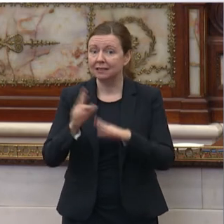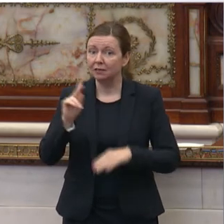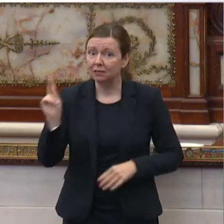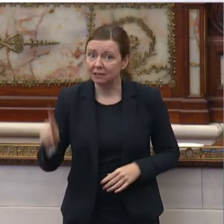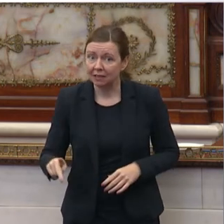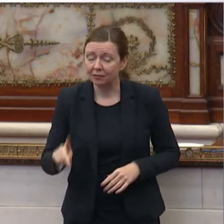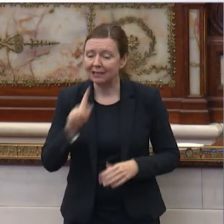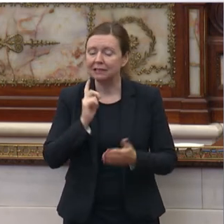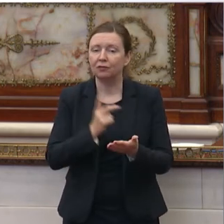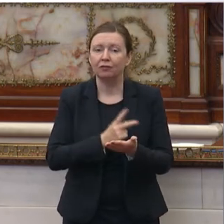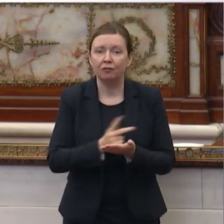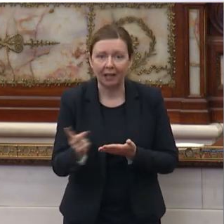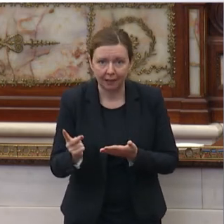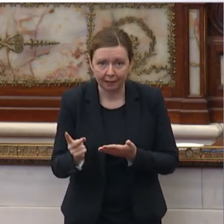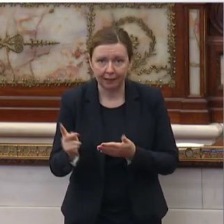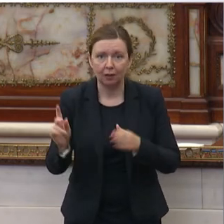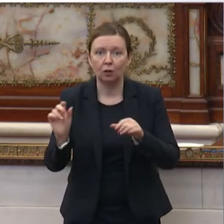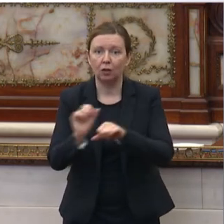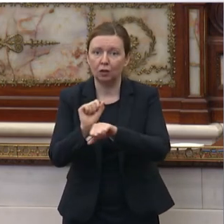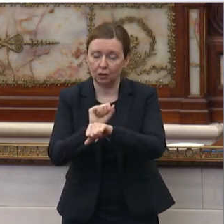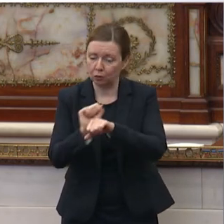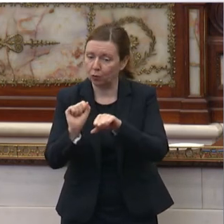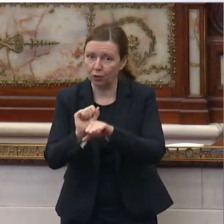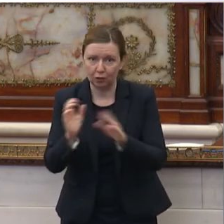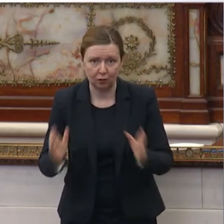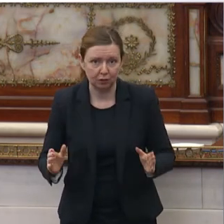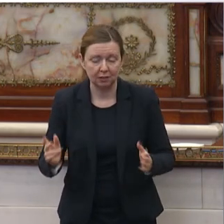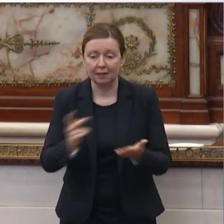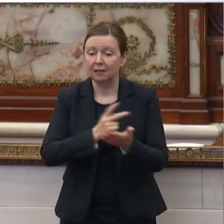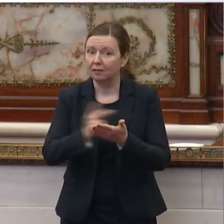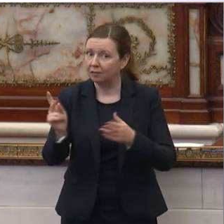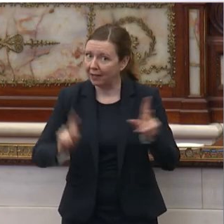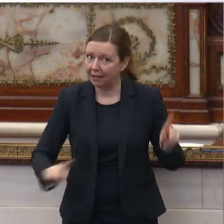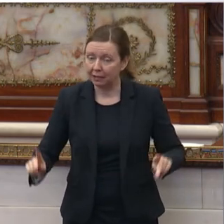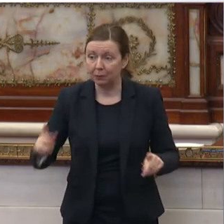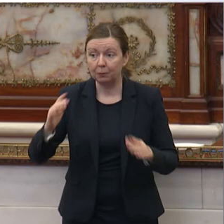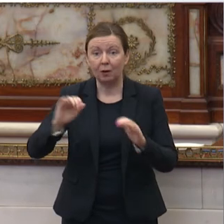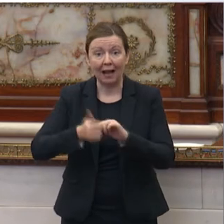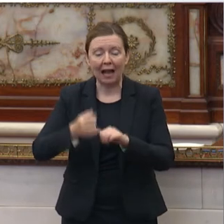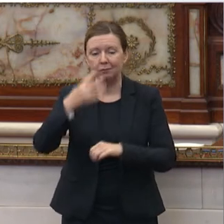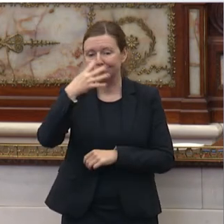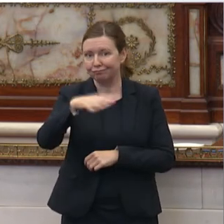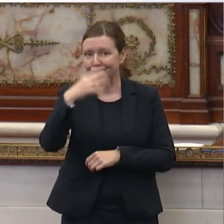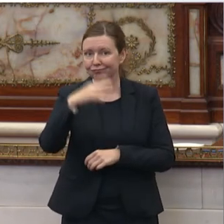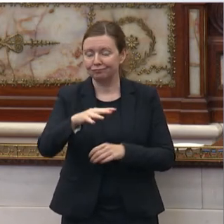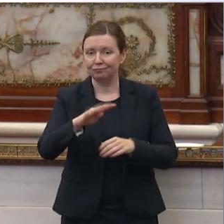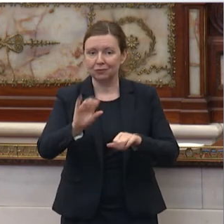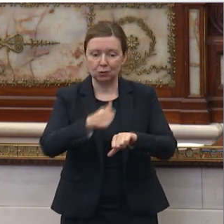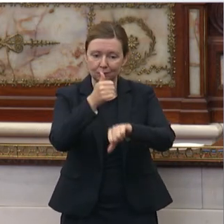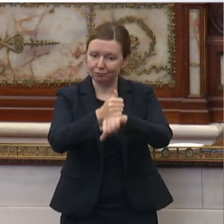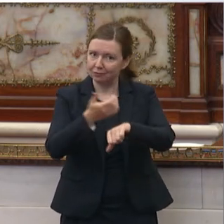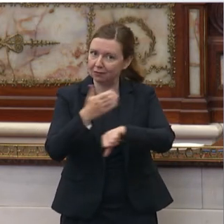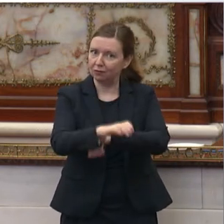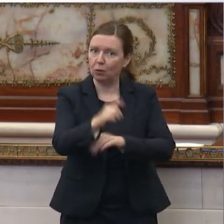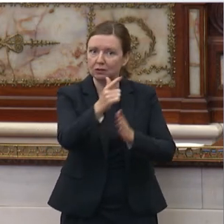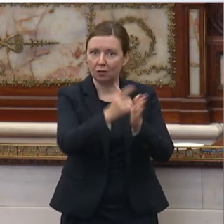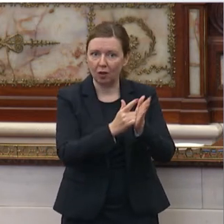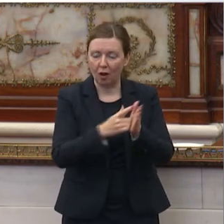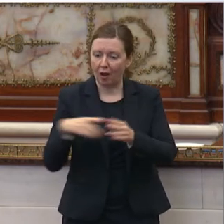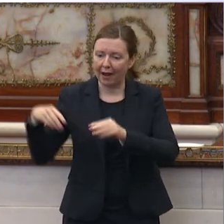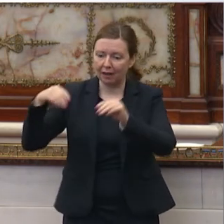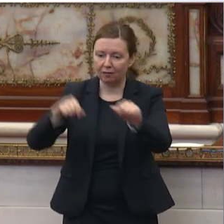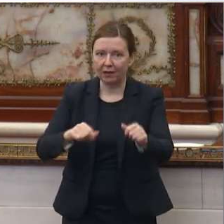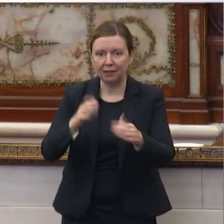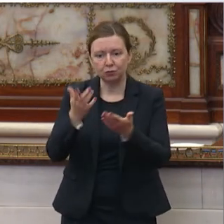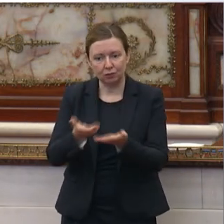is failing workers. They are failing the public by neglecting to enforce the law and invest resources into